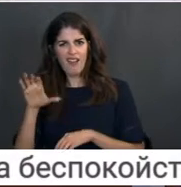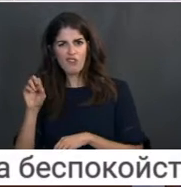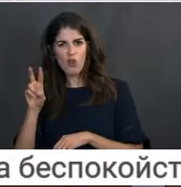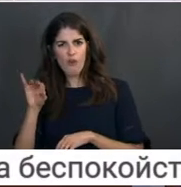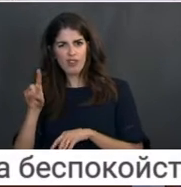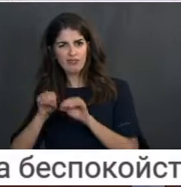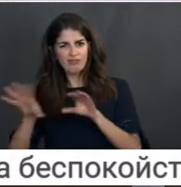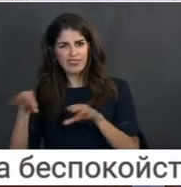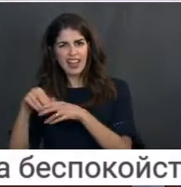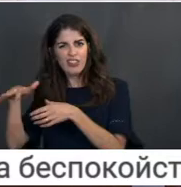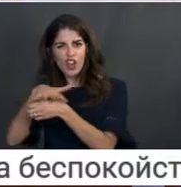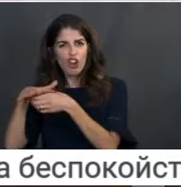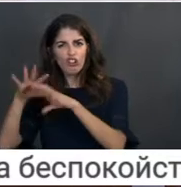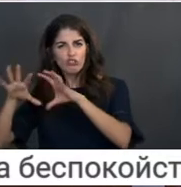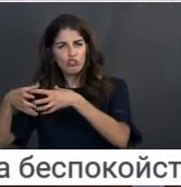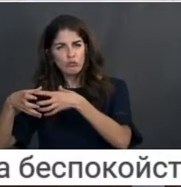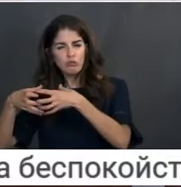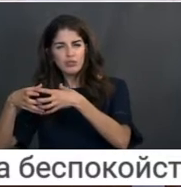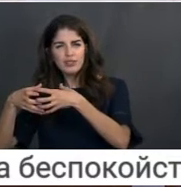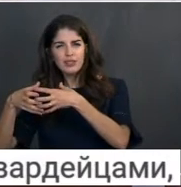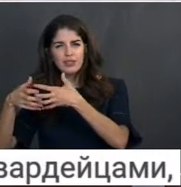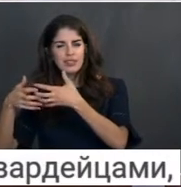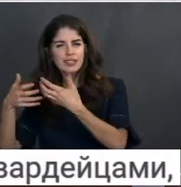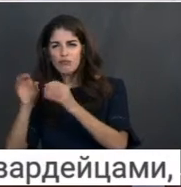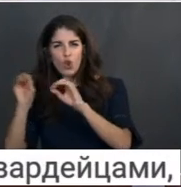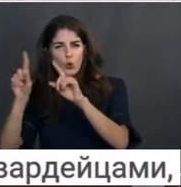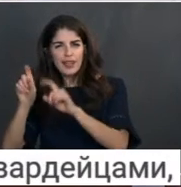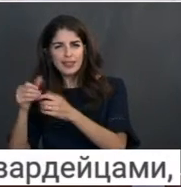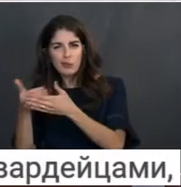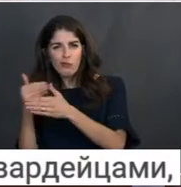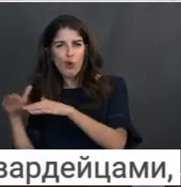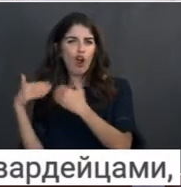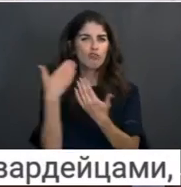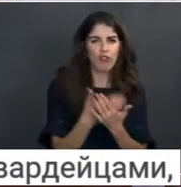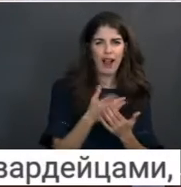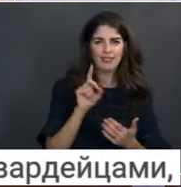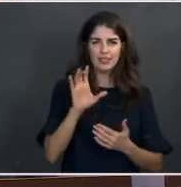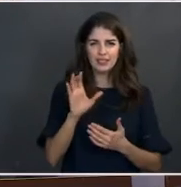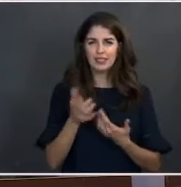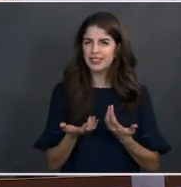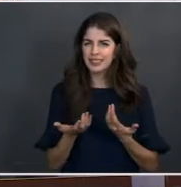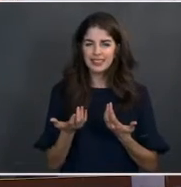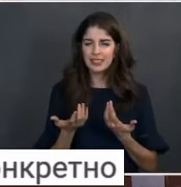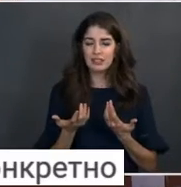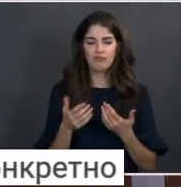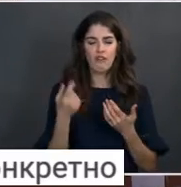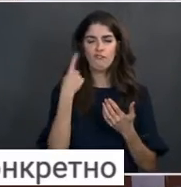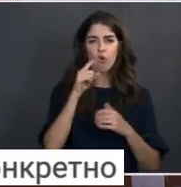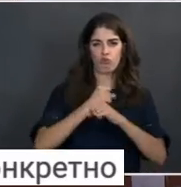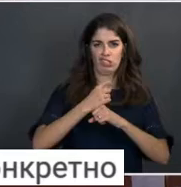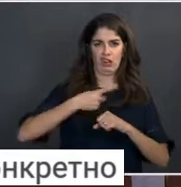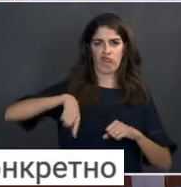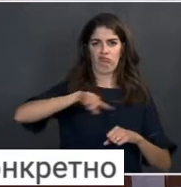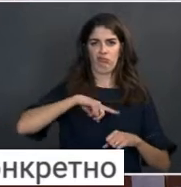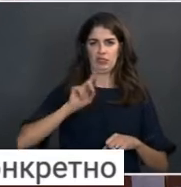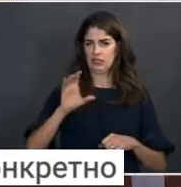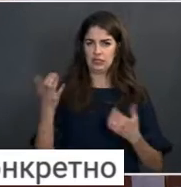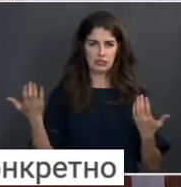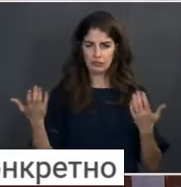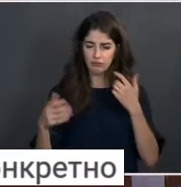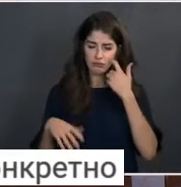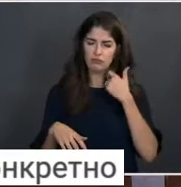wondering if there's any concern by the President about how these Guardsmen are being treated, whether he can do